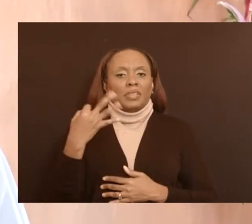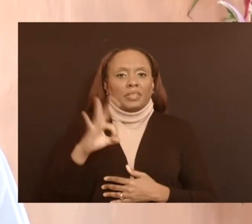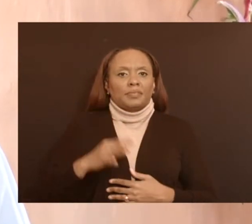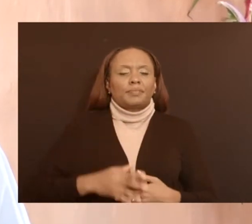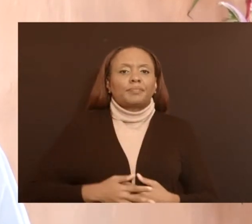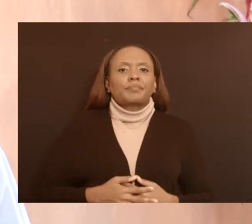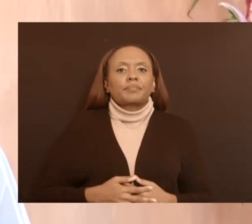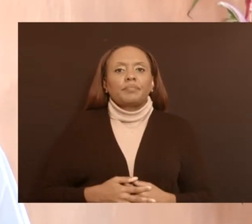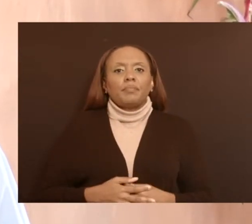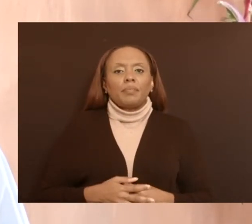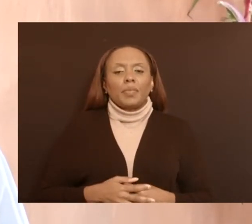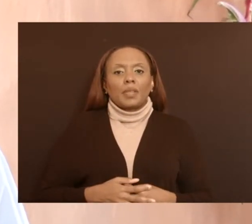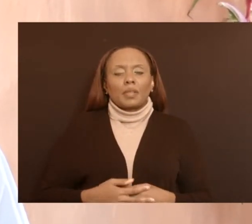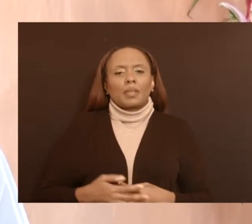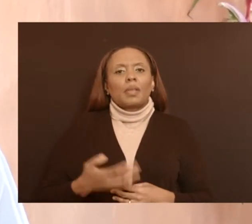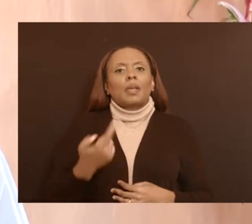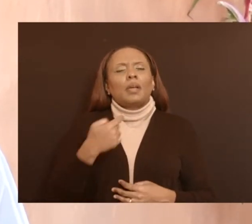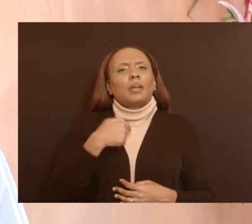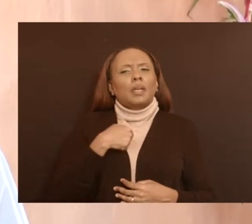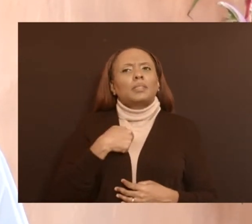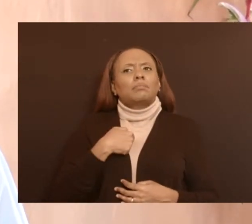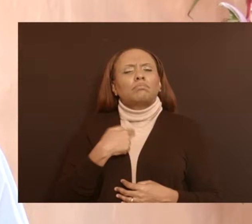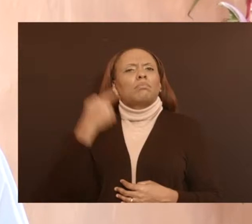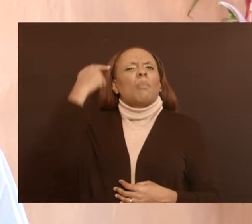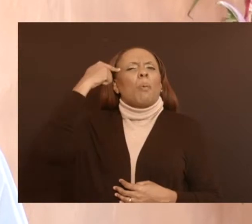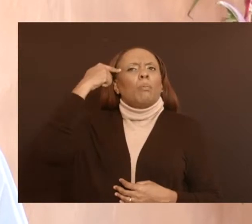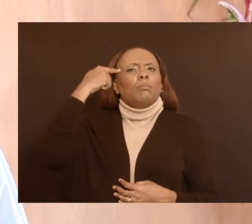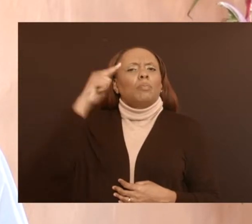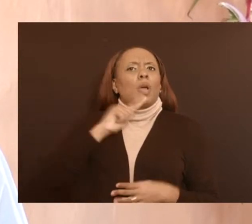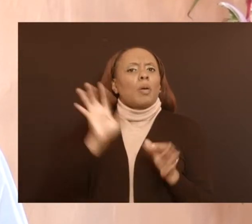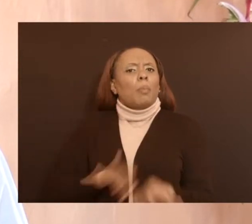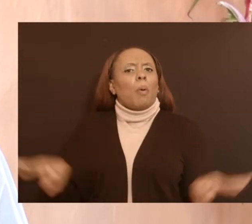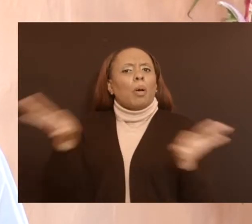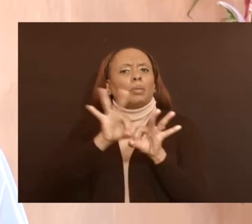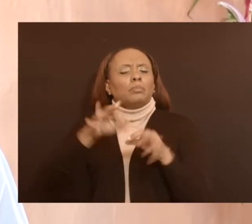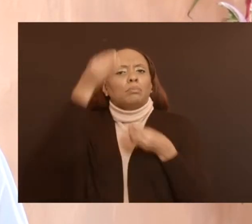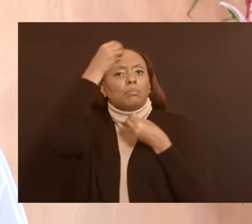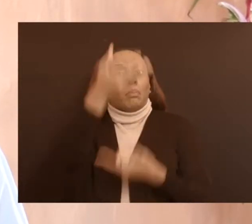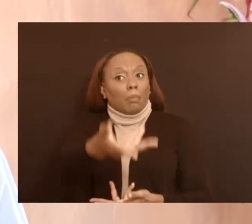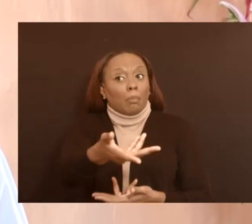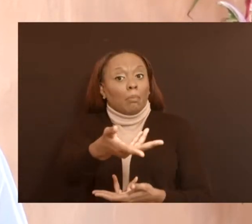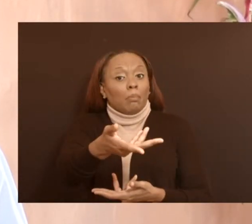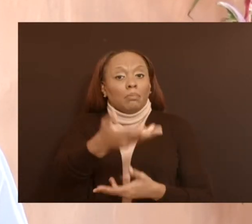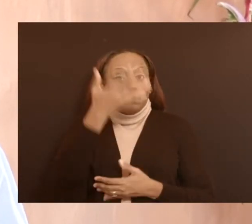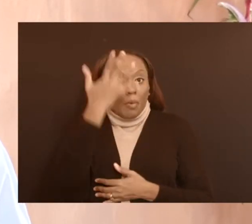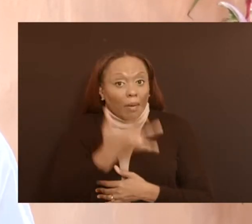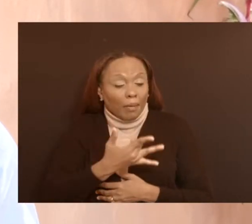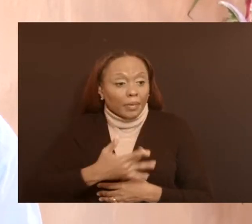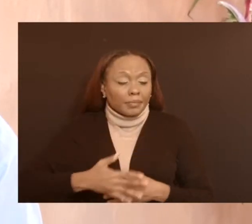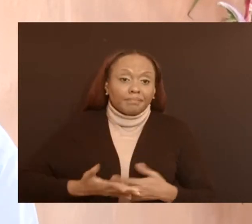it necessary today to give you an update because there were several